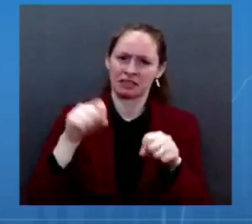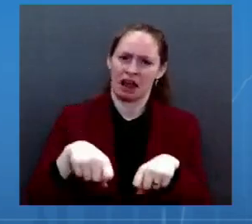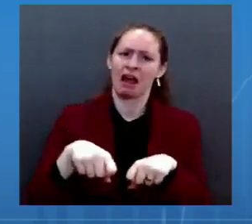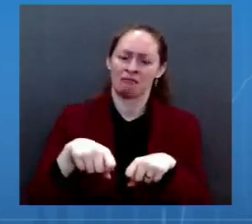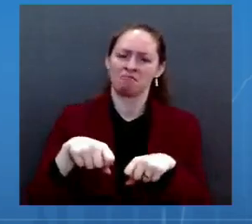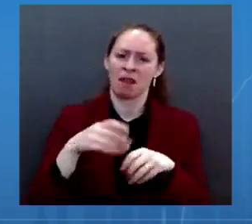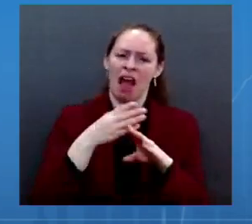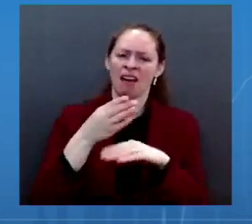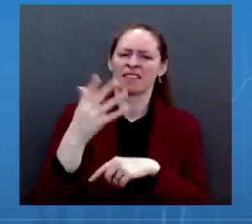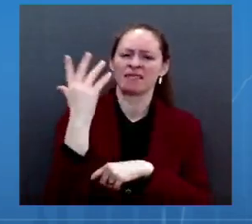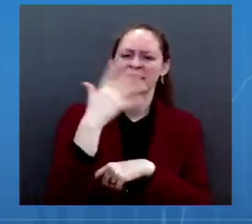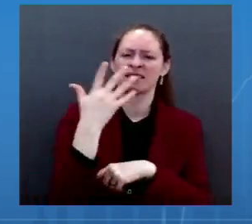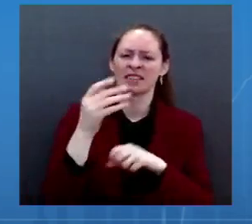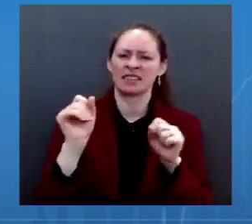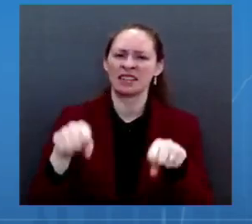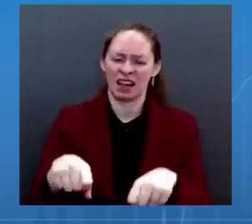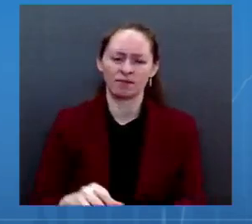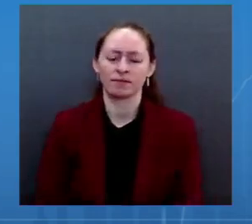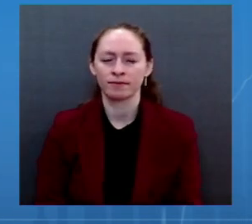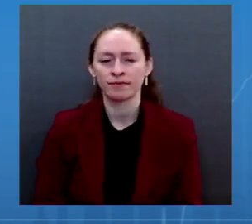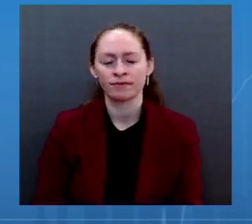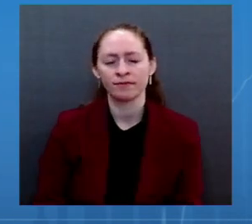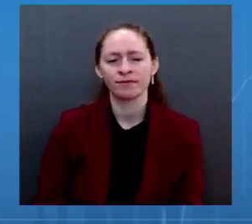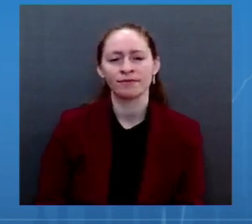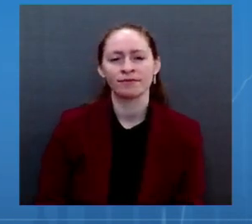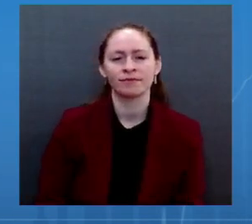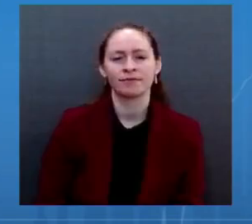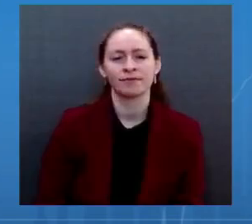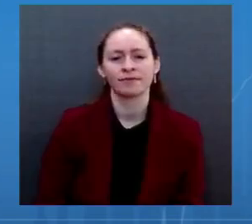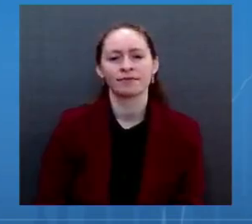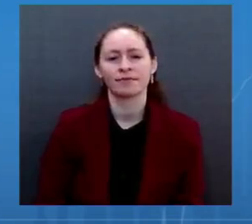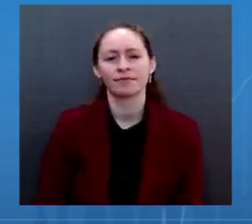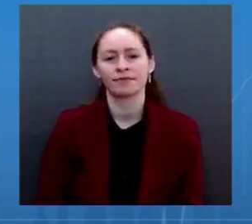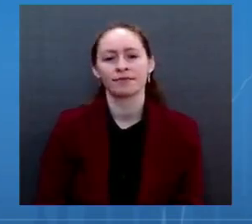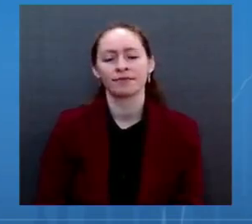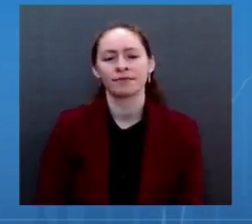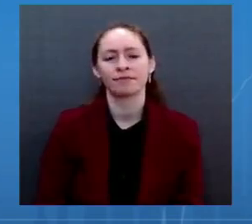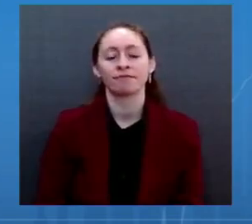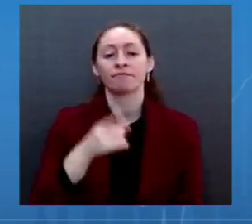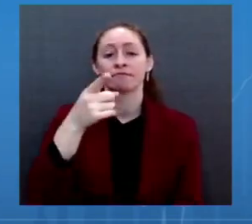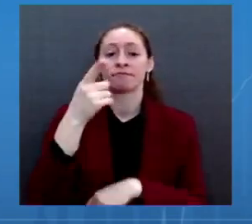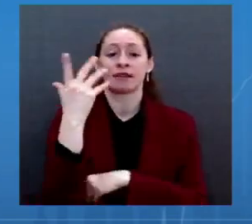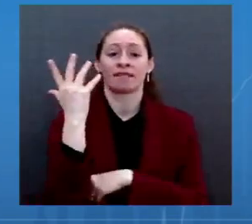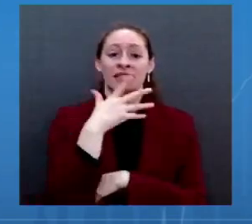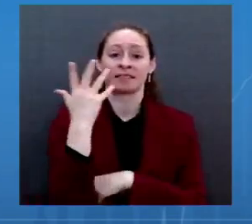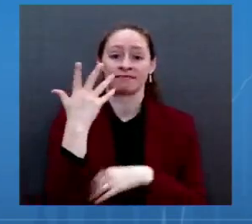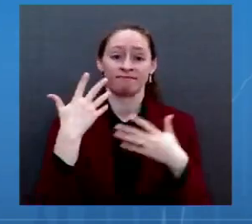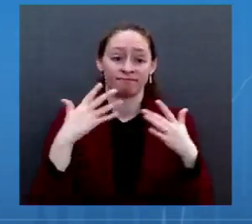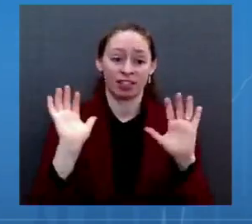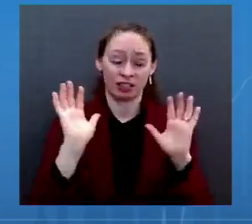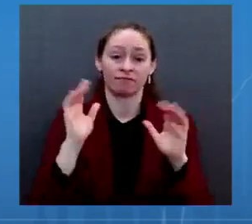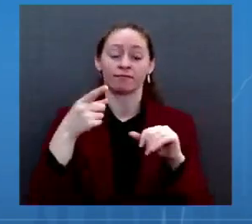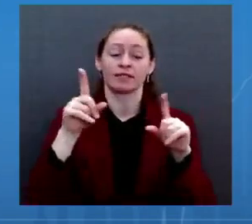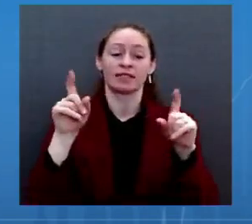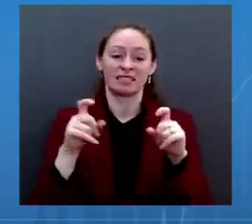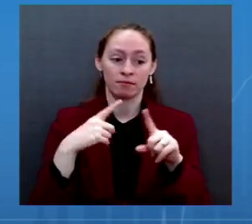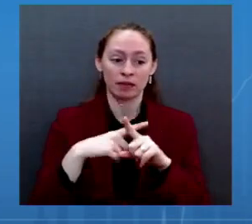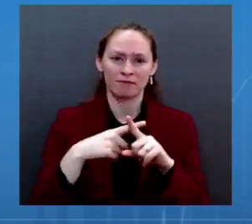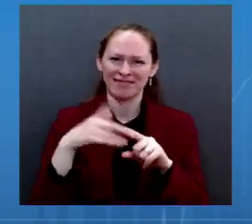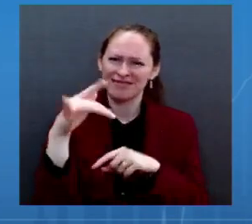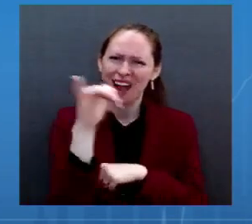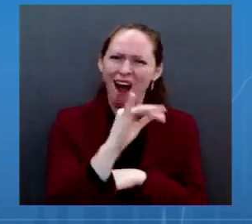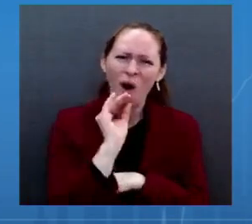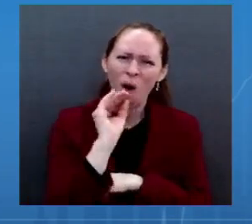positive, people should stay home for those extra 5 days. And if that test is negative, people really do need to understand that